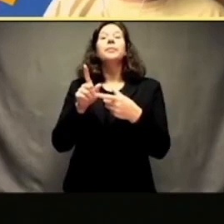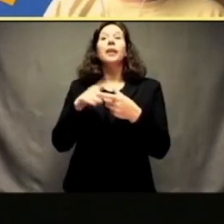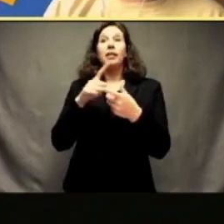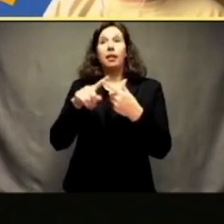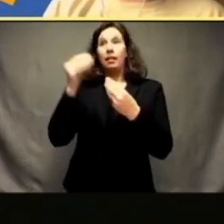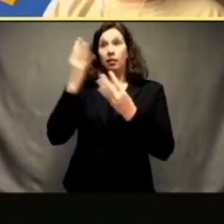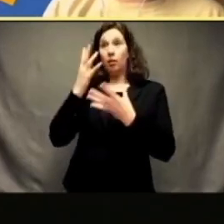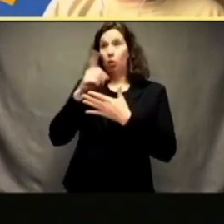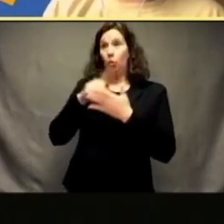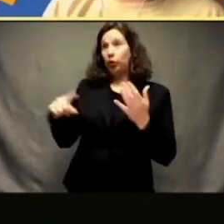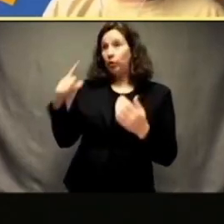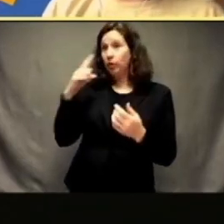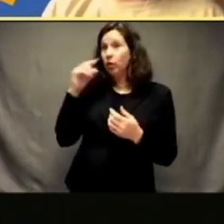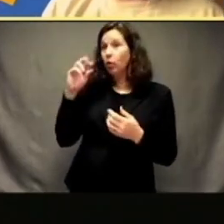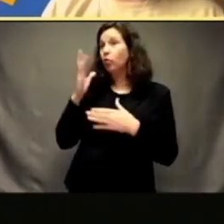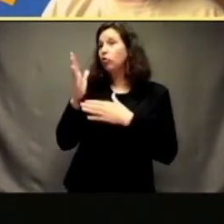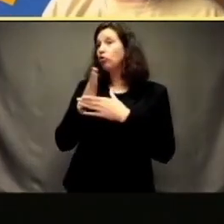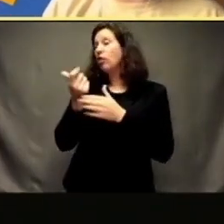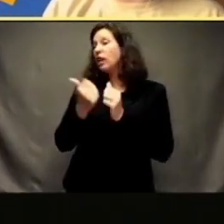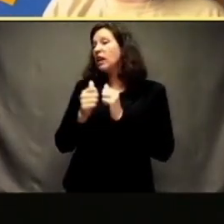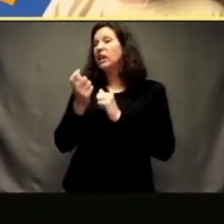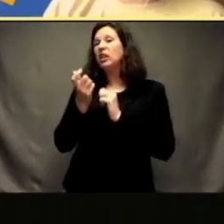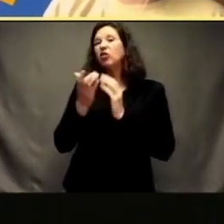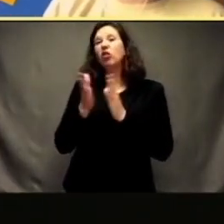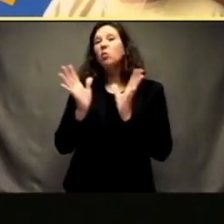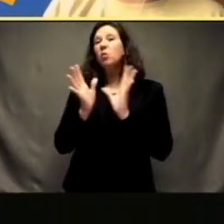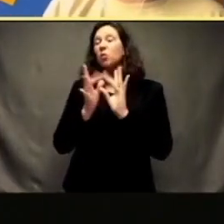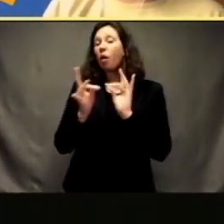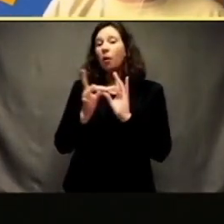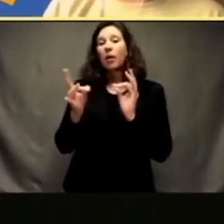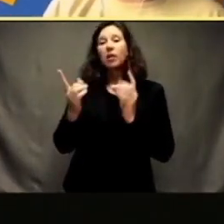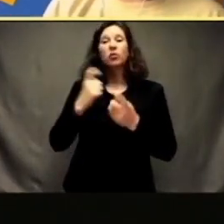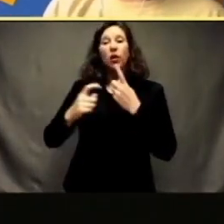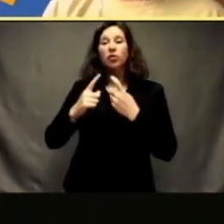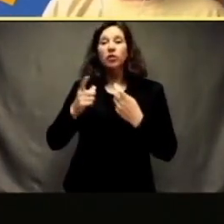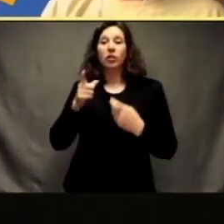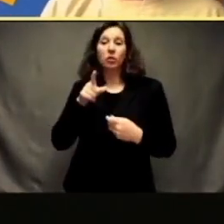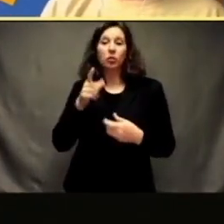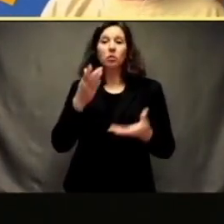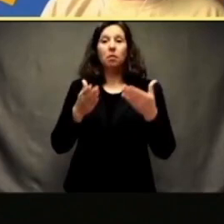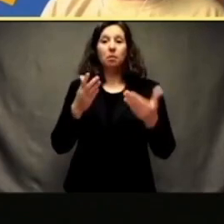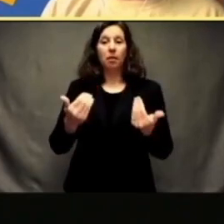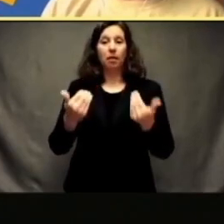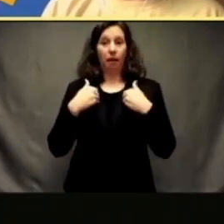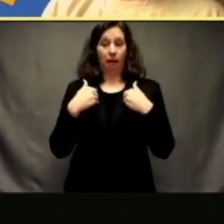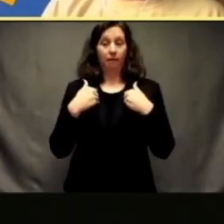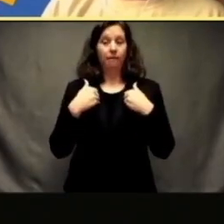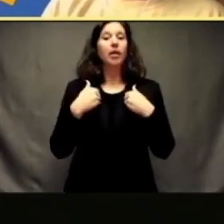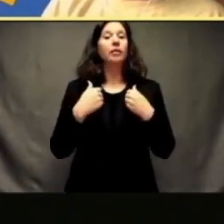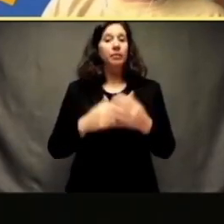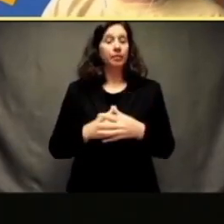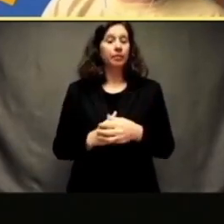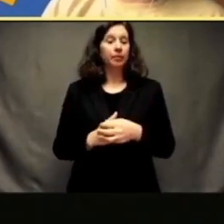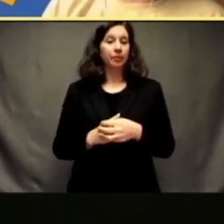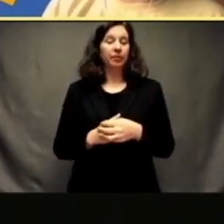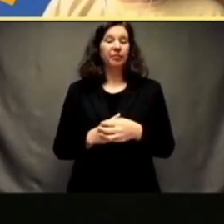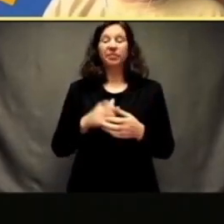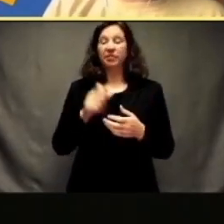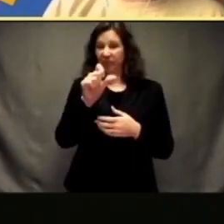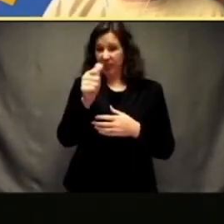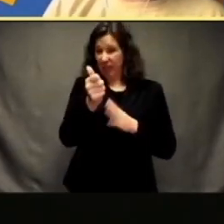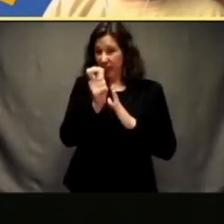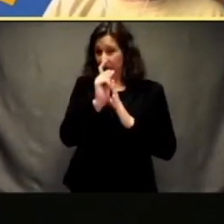you think or share any general comments or questions that you have. So we'll have about 10 minutes to do